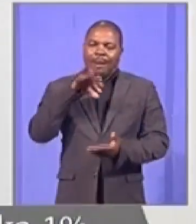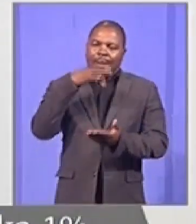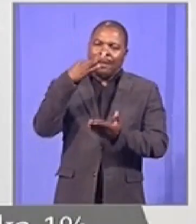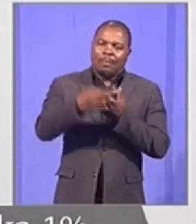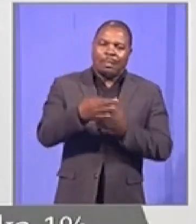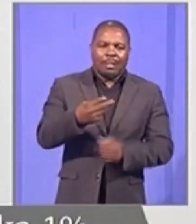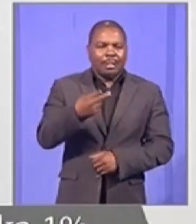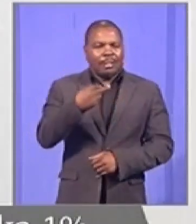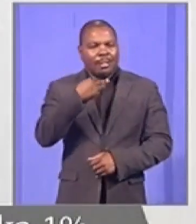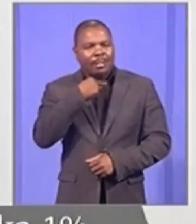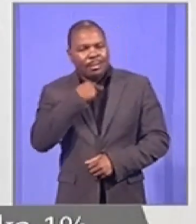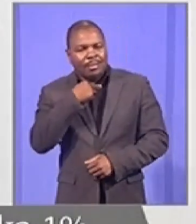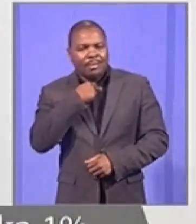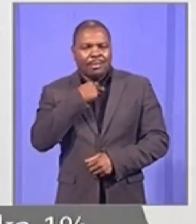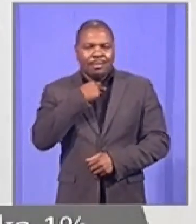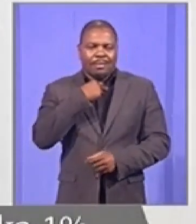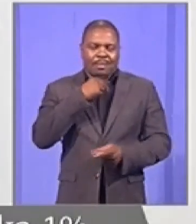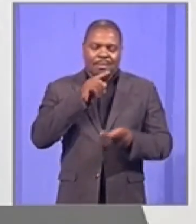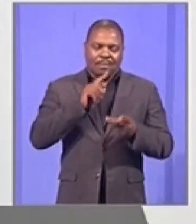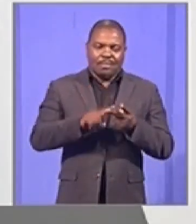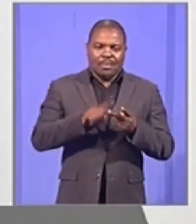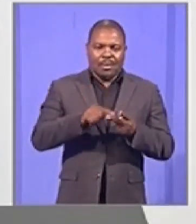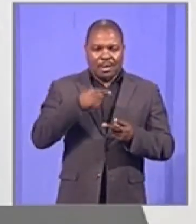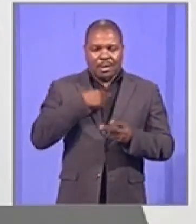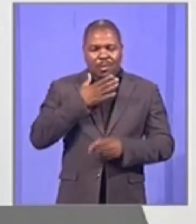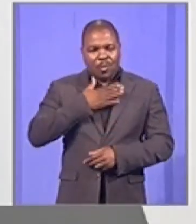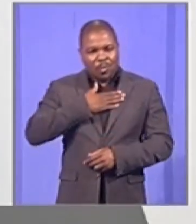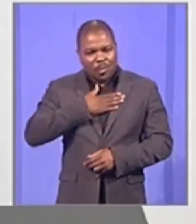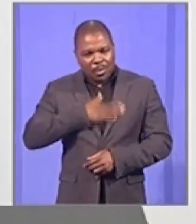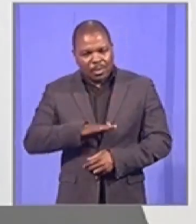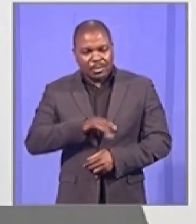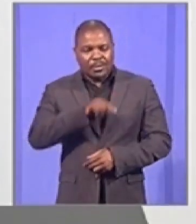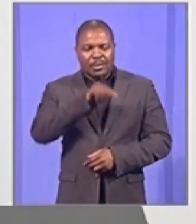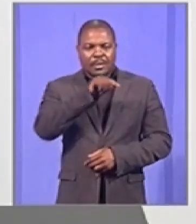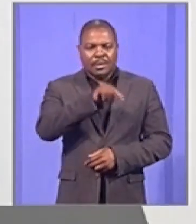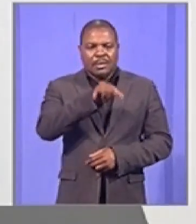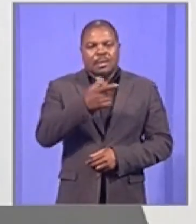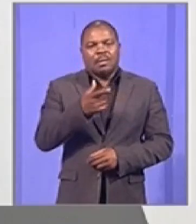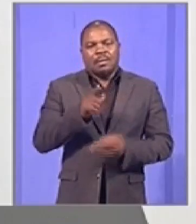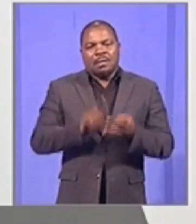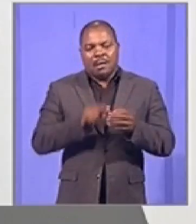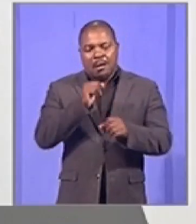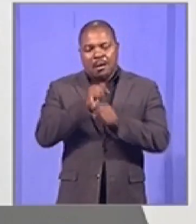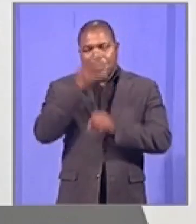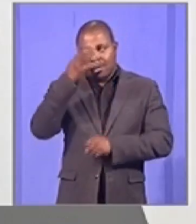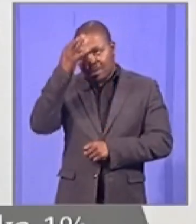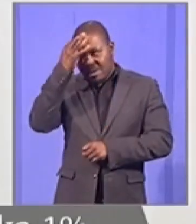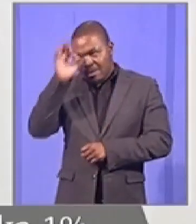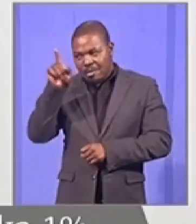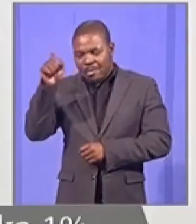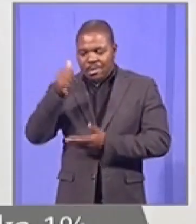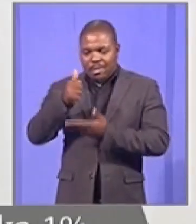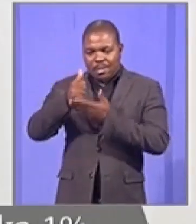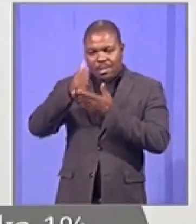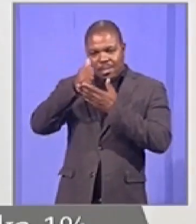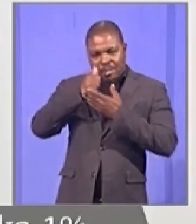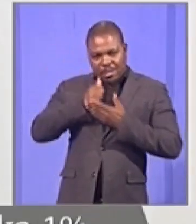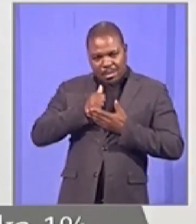the university of my course. I would like the SABC and the Gauteng government to assist me to